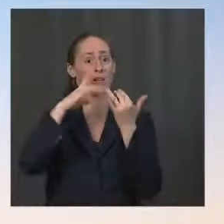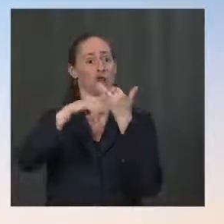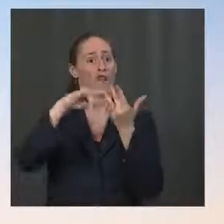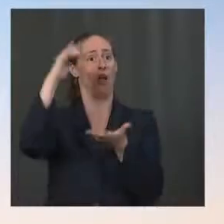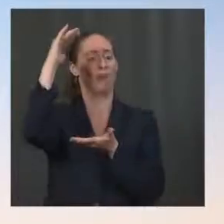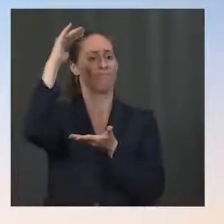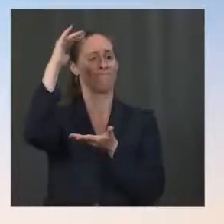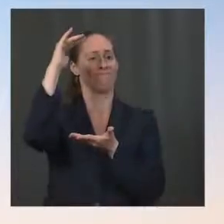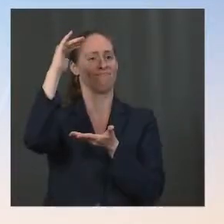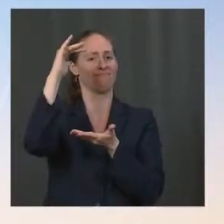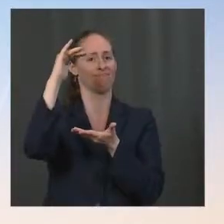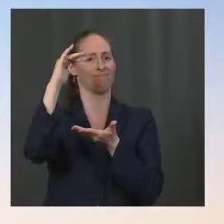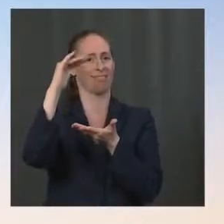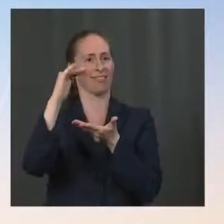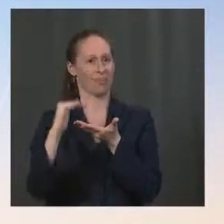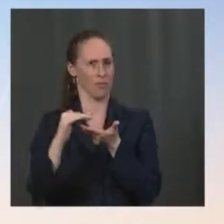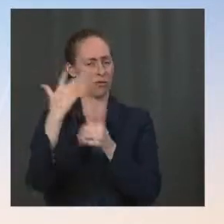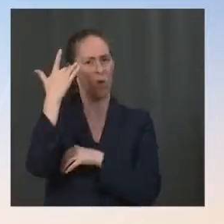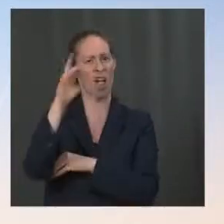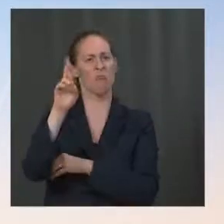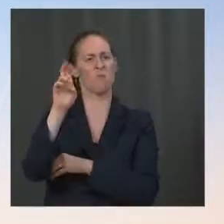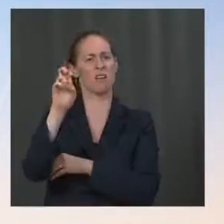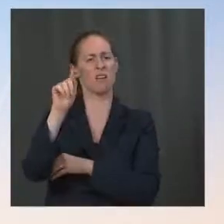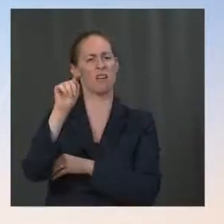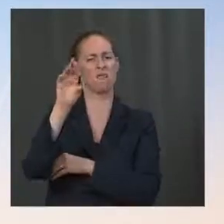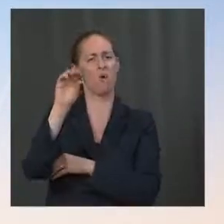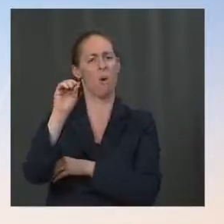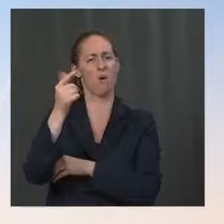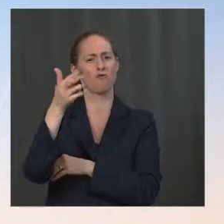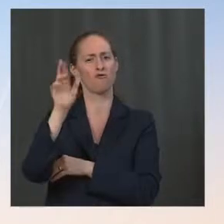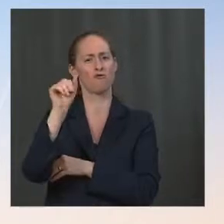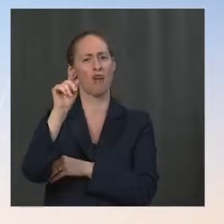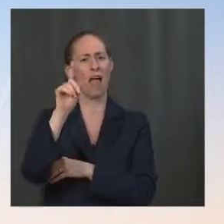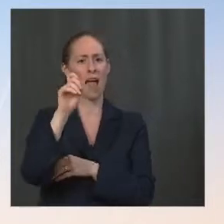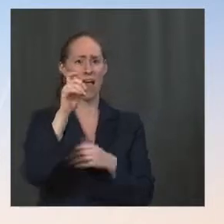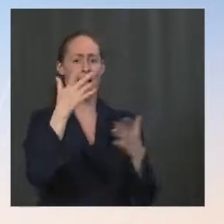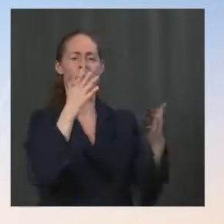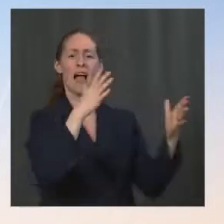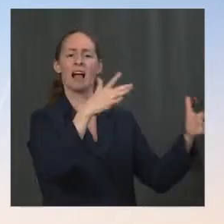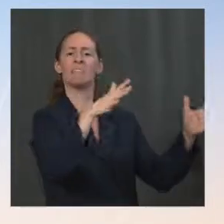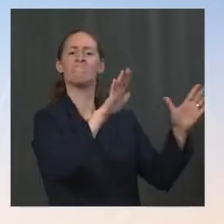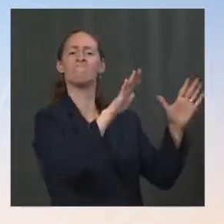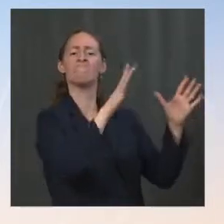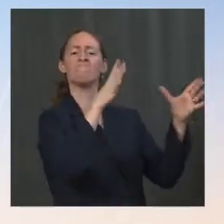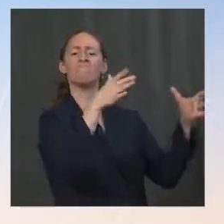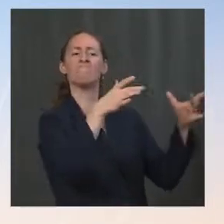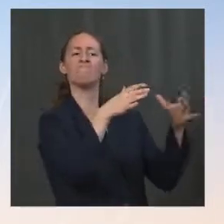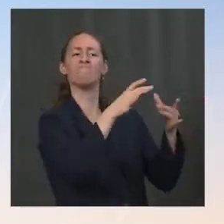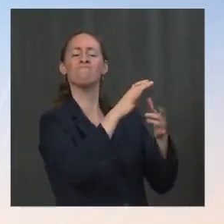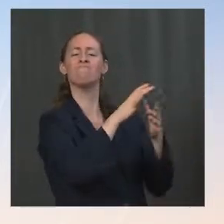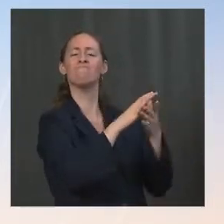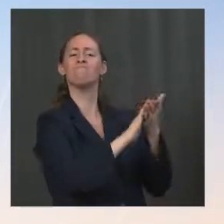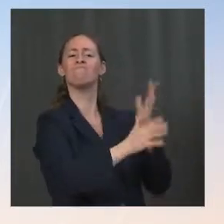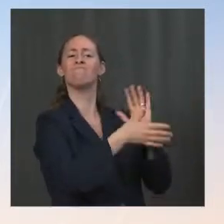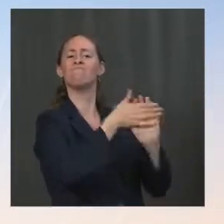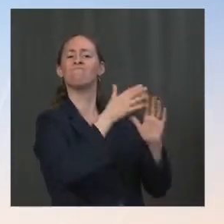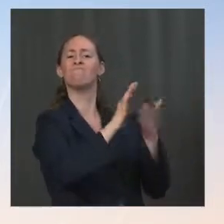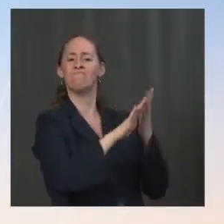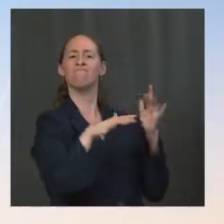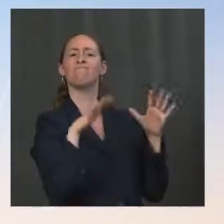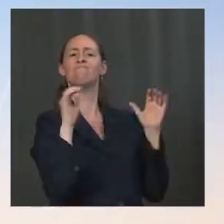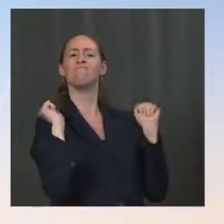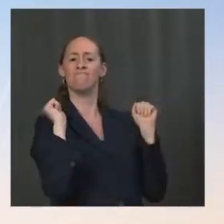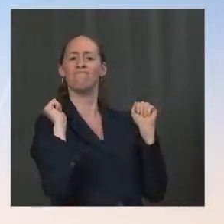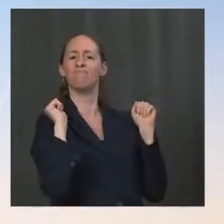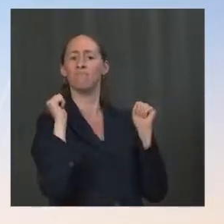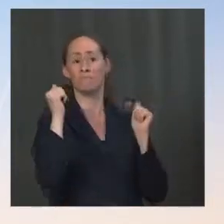over the course of the next couple of days. They will also be mindful of troop posture and keeping the men and women of our military safe to the